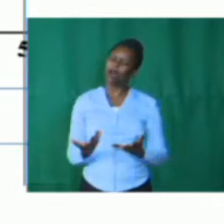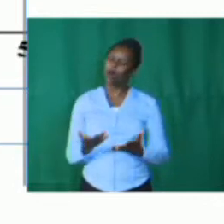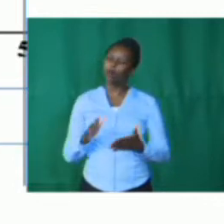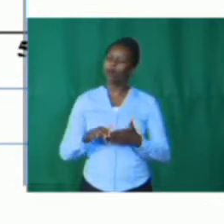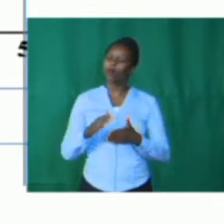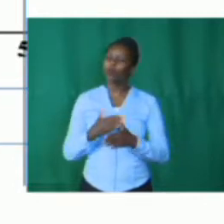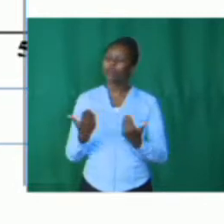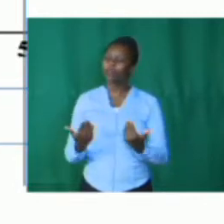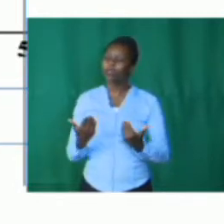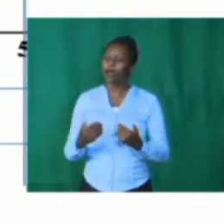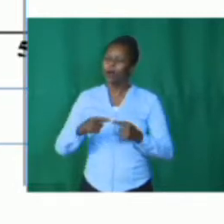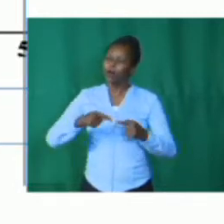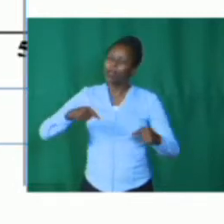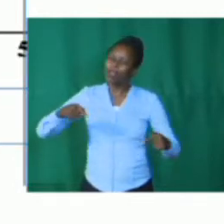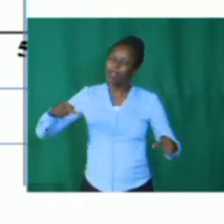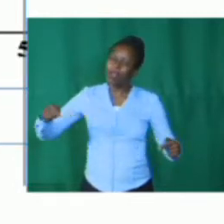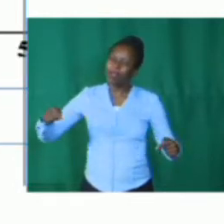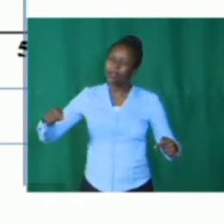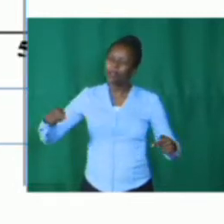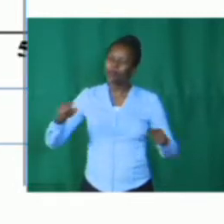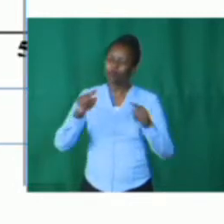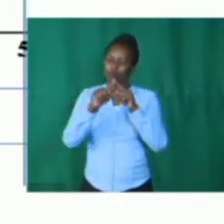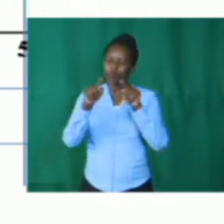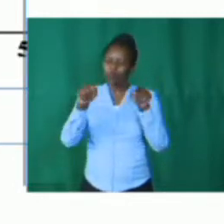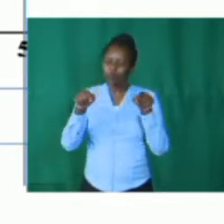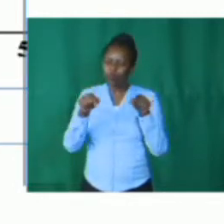now is no longer